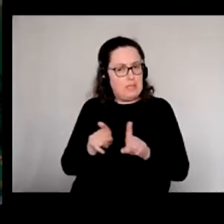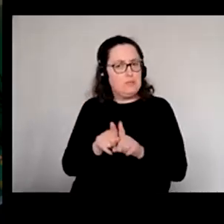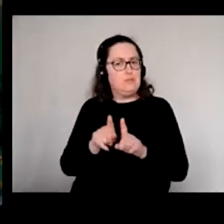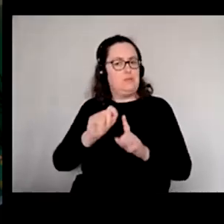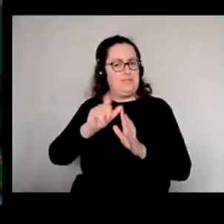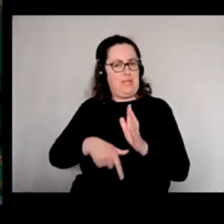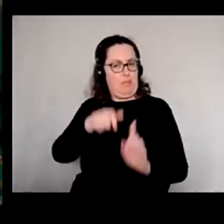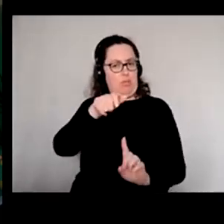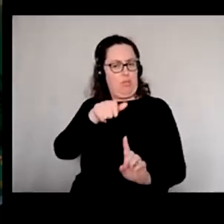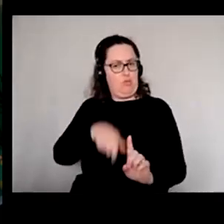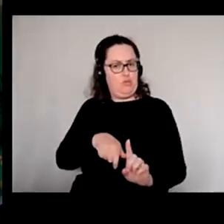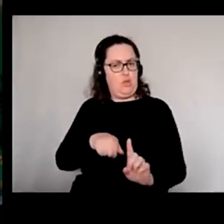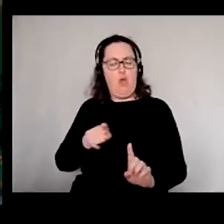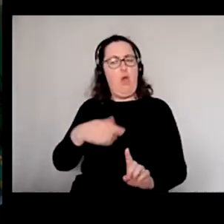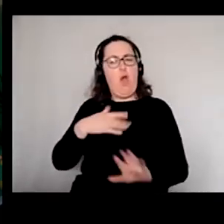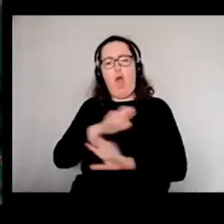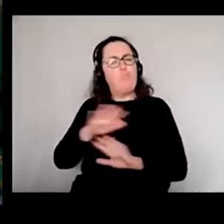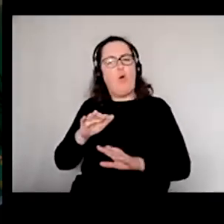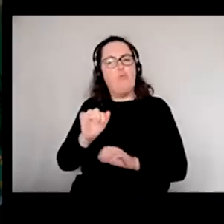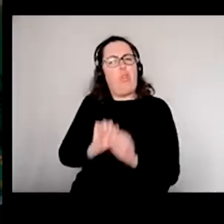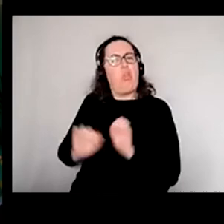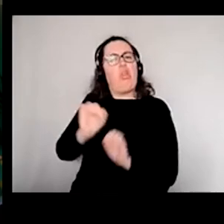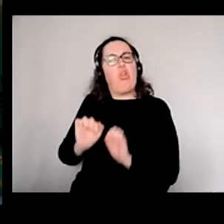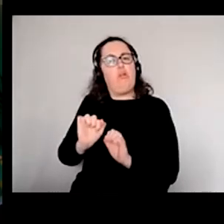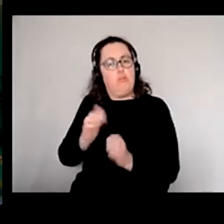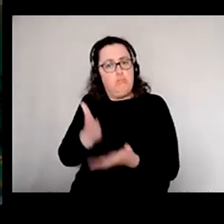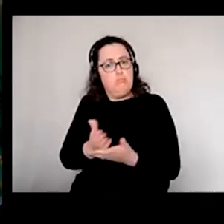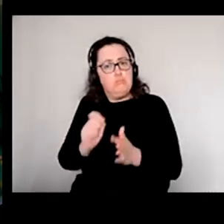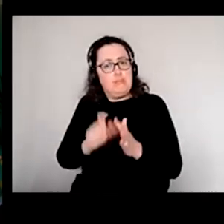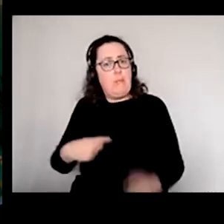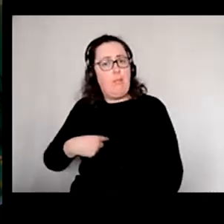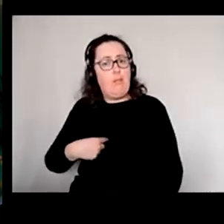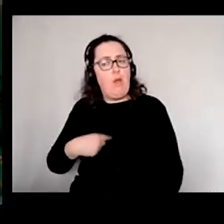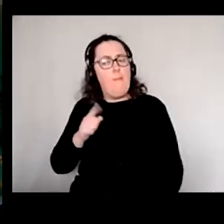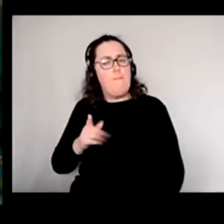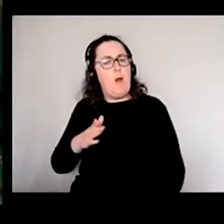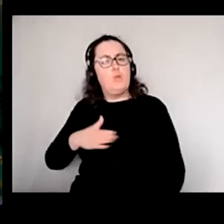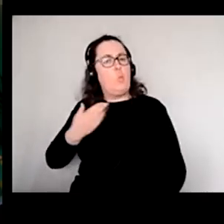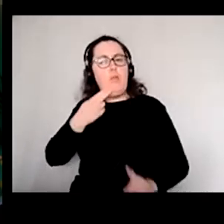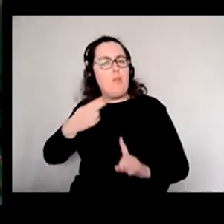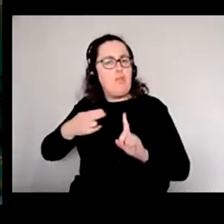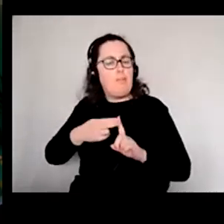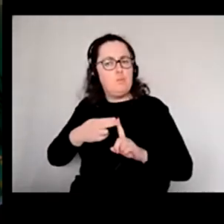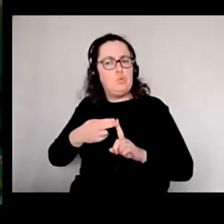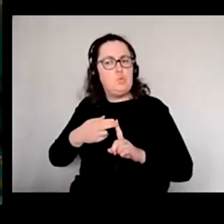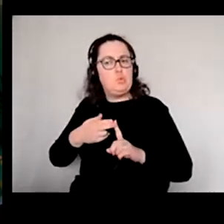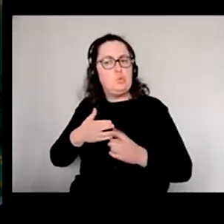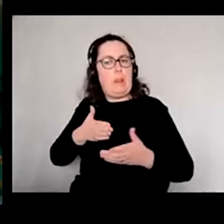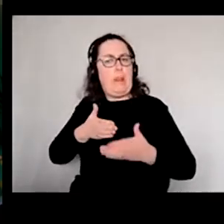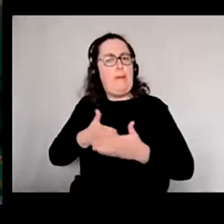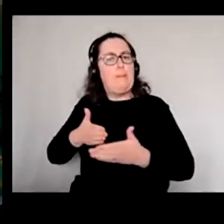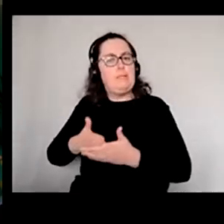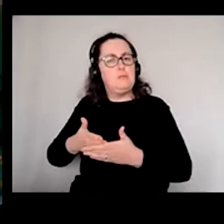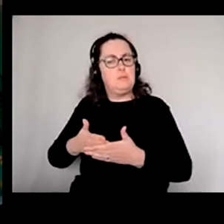want to deny that I'm disabled, nor do I want it to hinder my representation or having